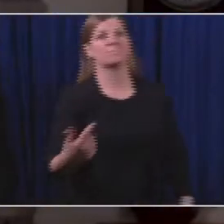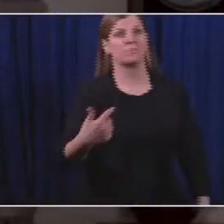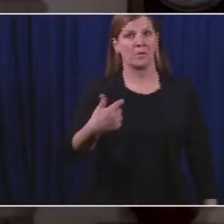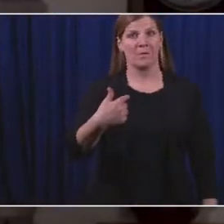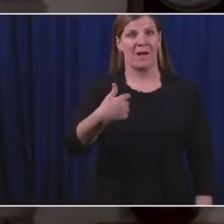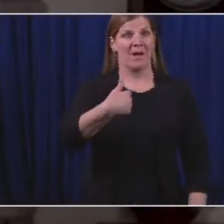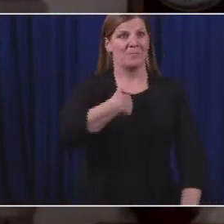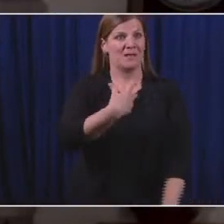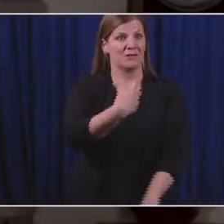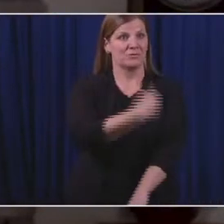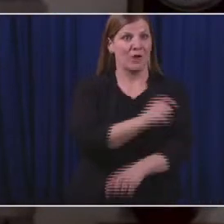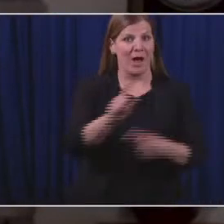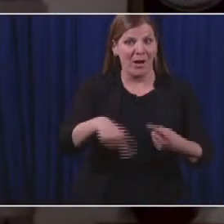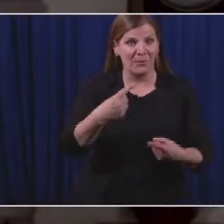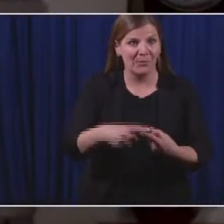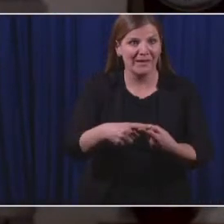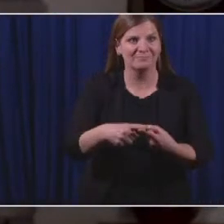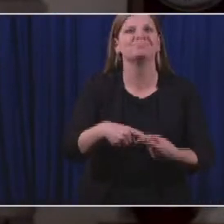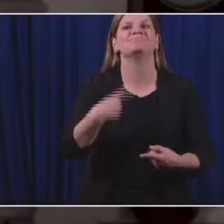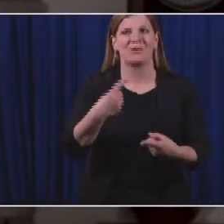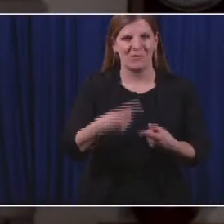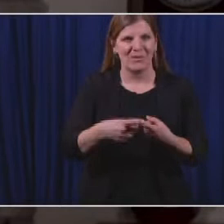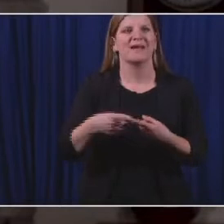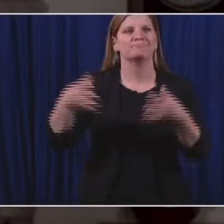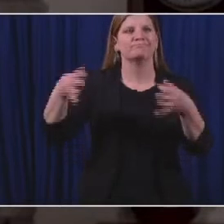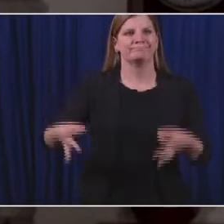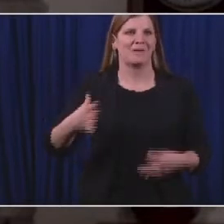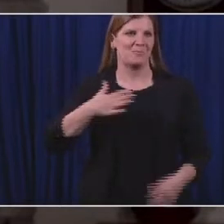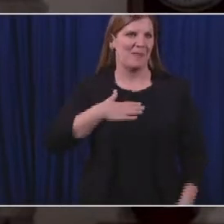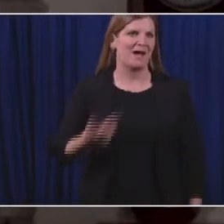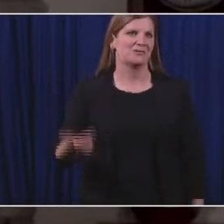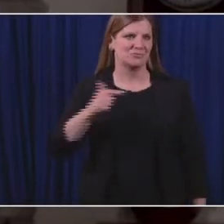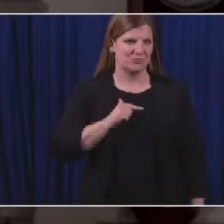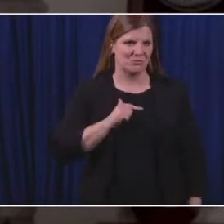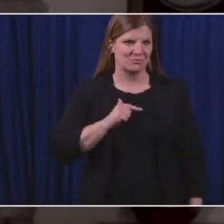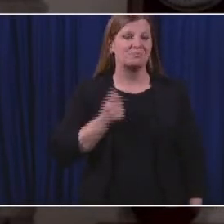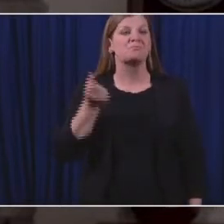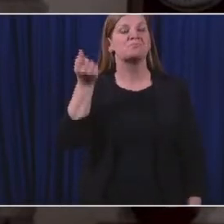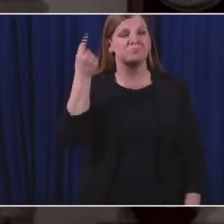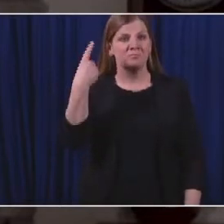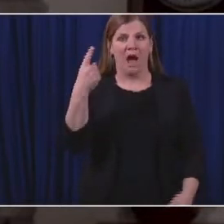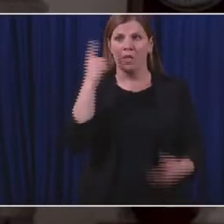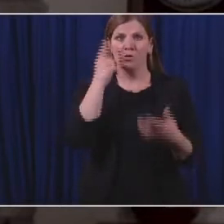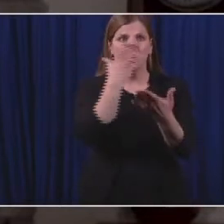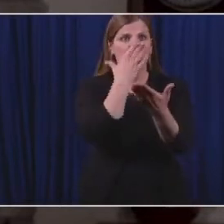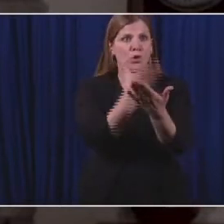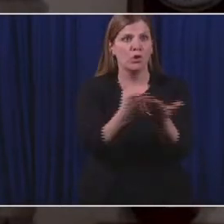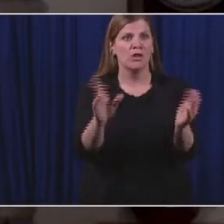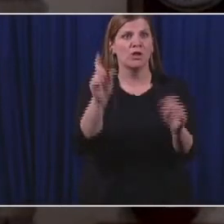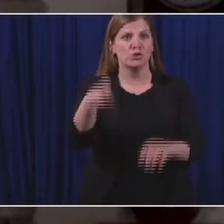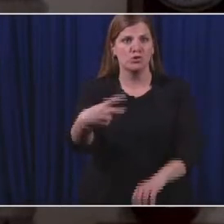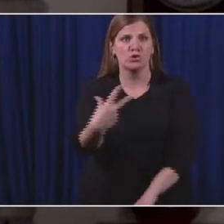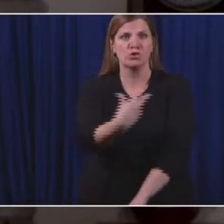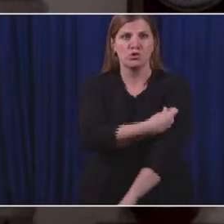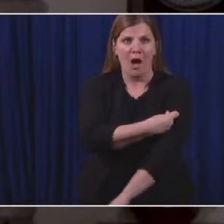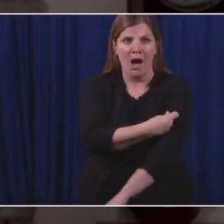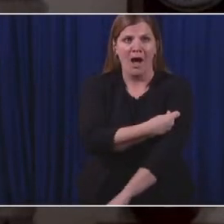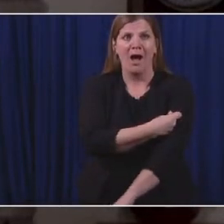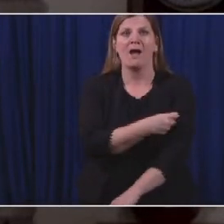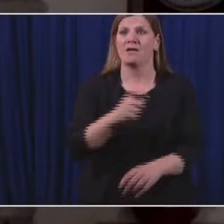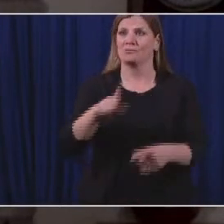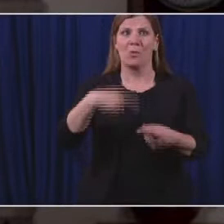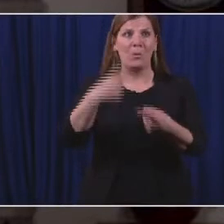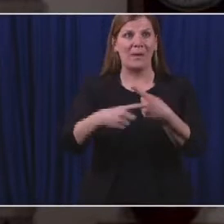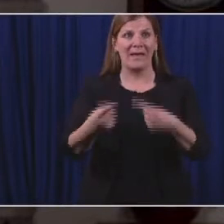are a good thing to do. And so I'll do it on a press conference, and Fran and I will when it's our turn. But it's not our